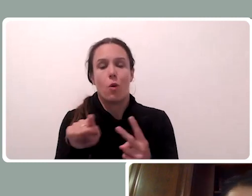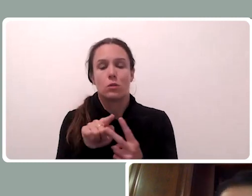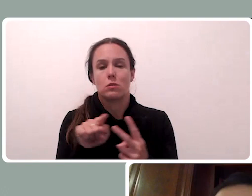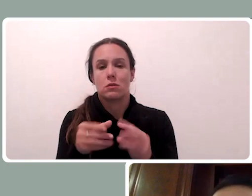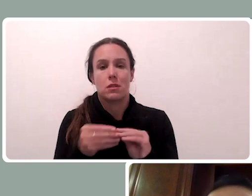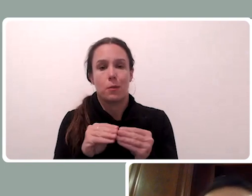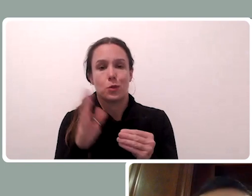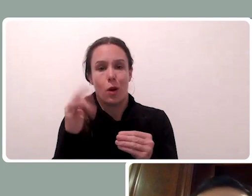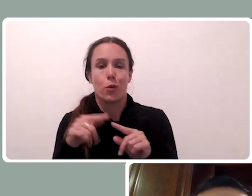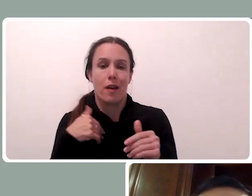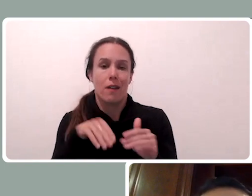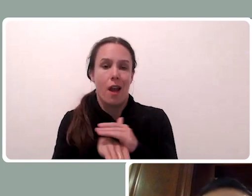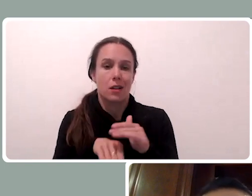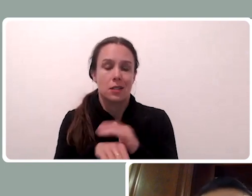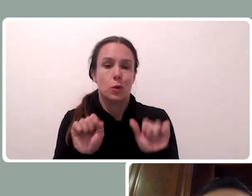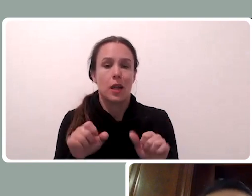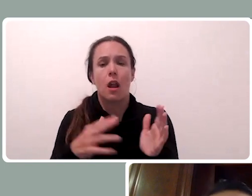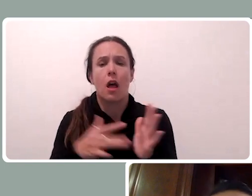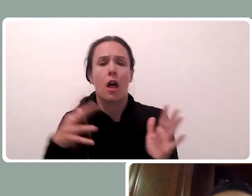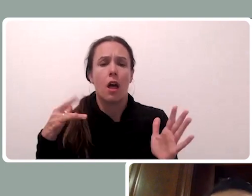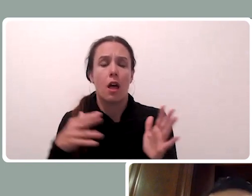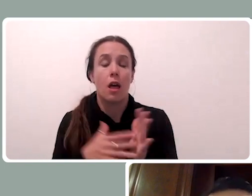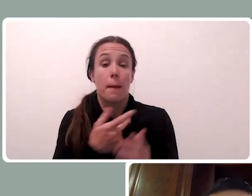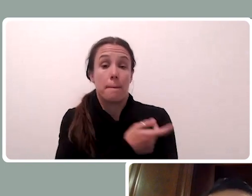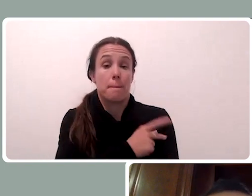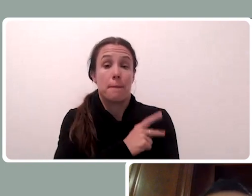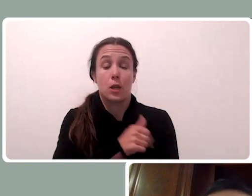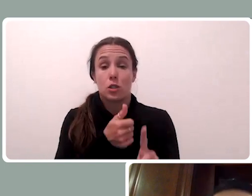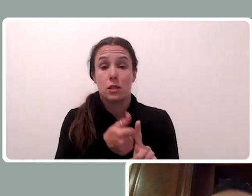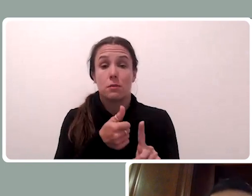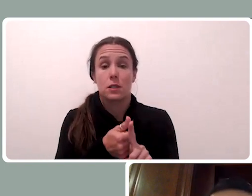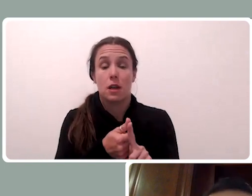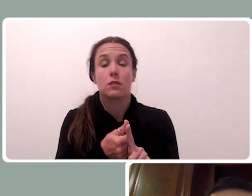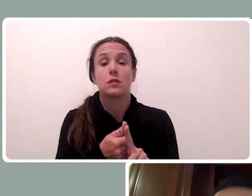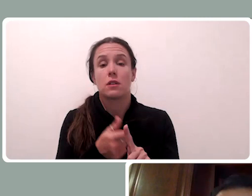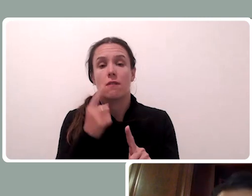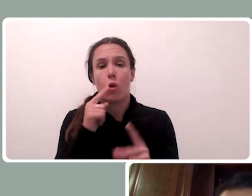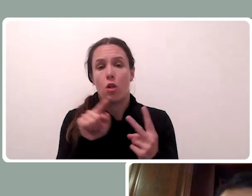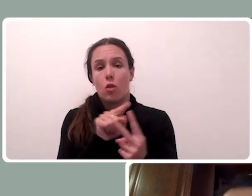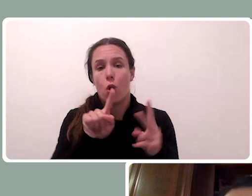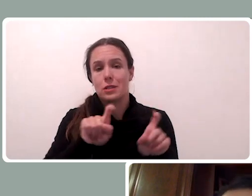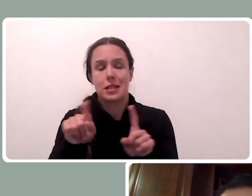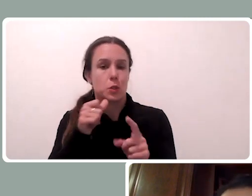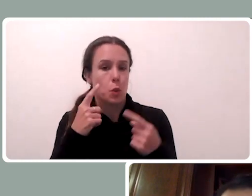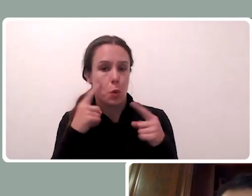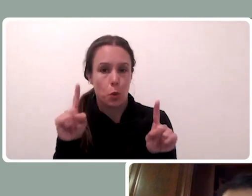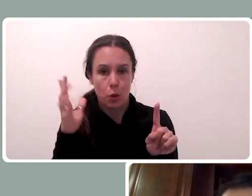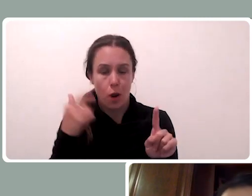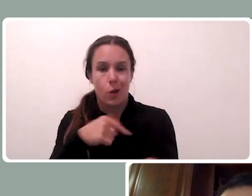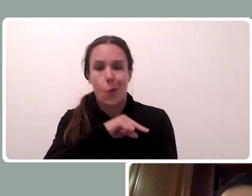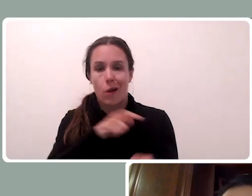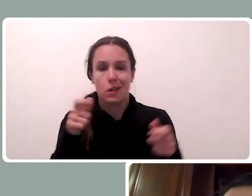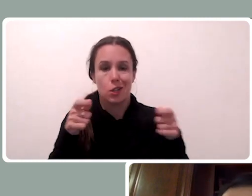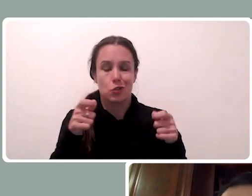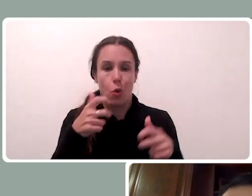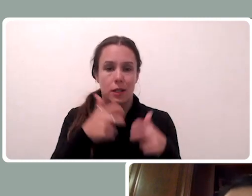that. Once in a blue moon, I will have patients where the oncotype or the mammo prints do not work because of quality control issues.